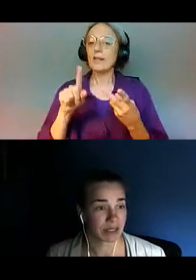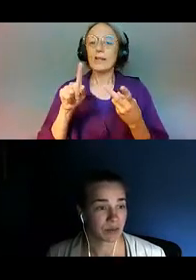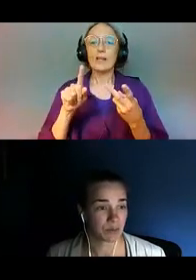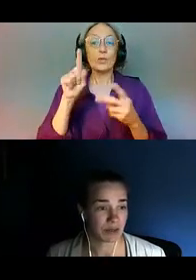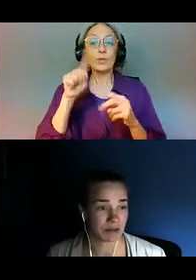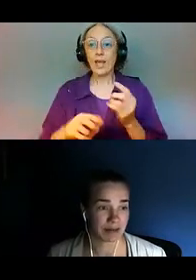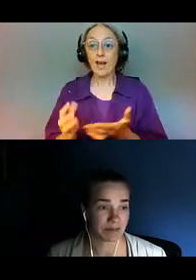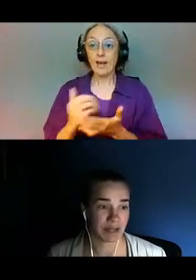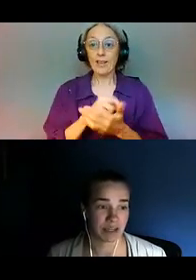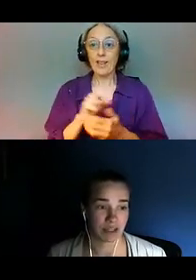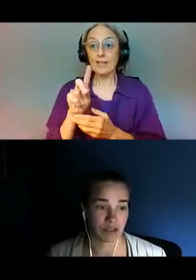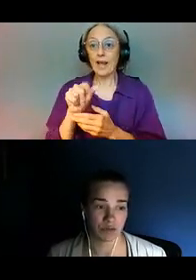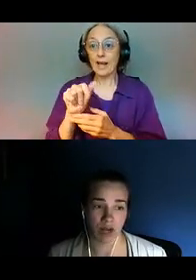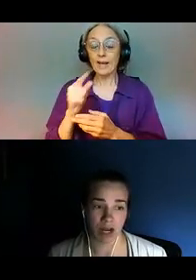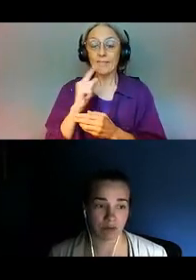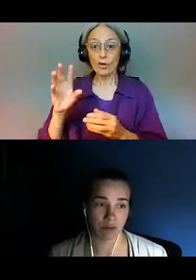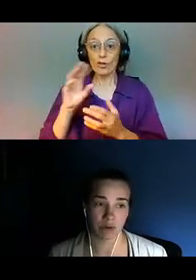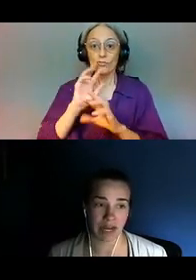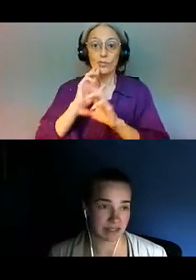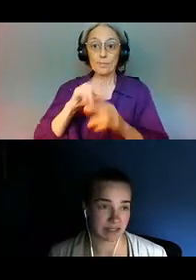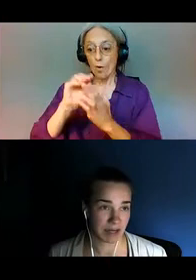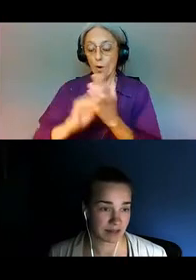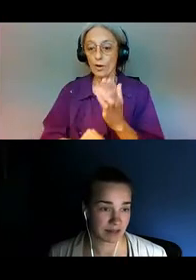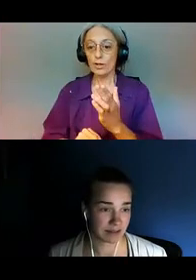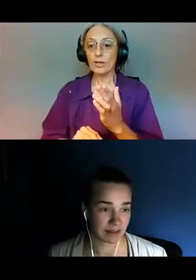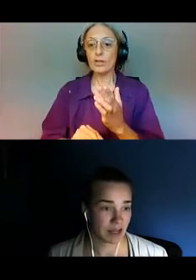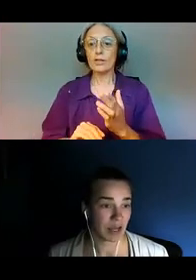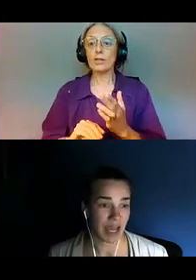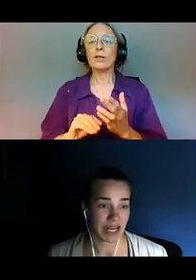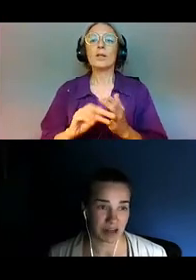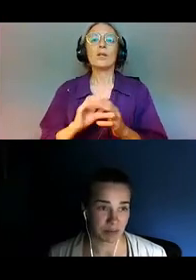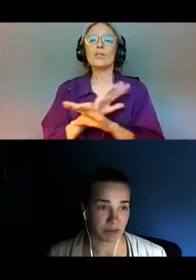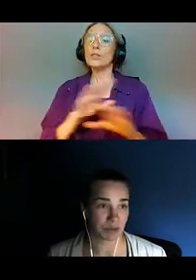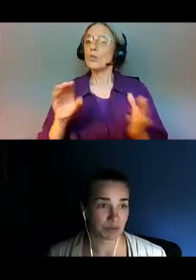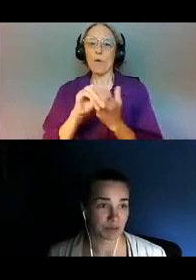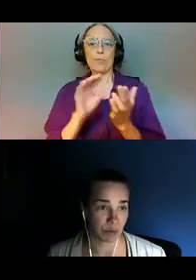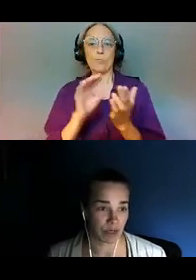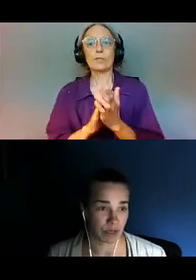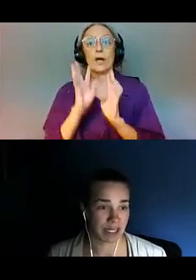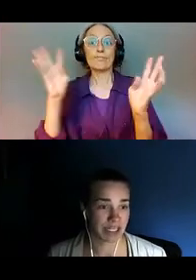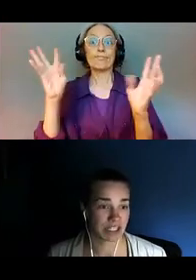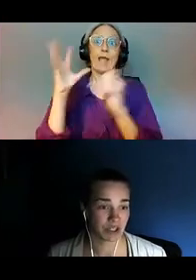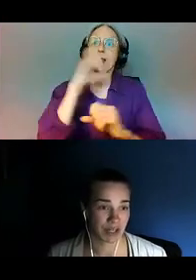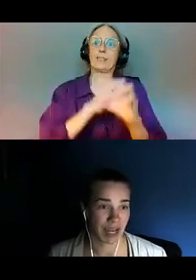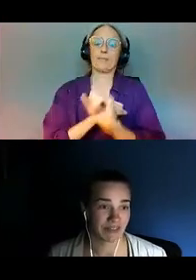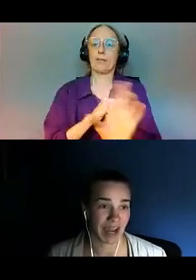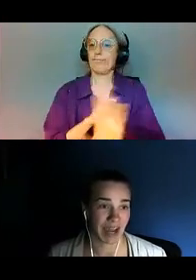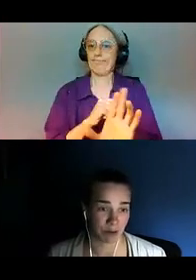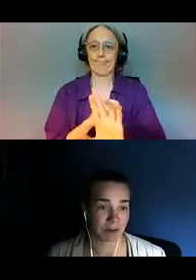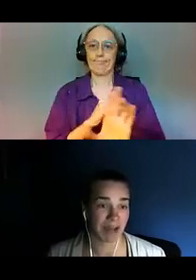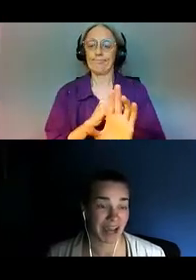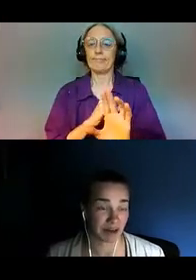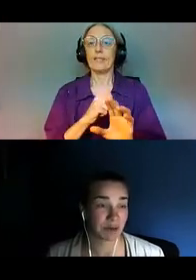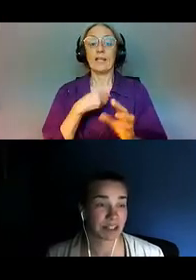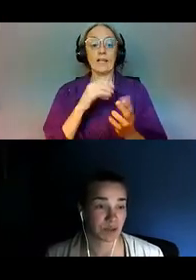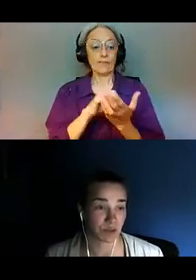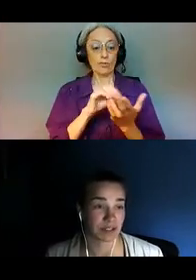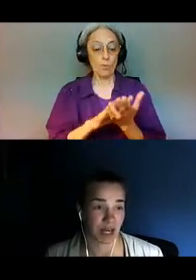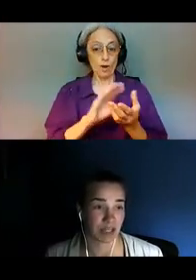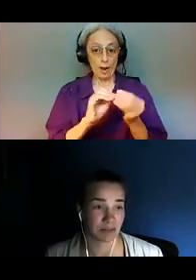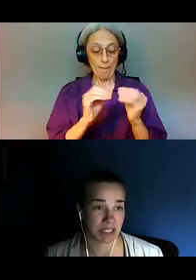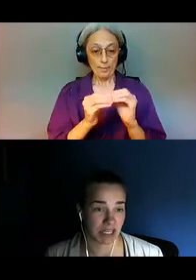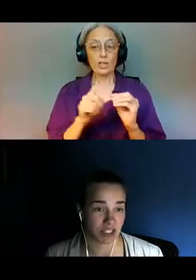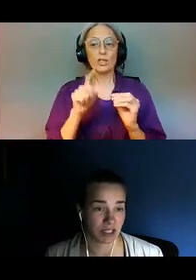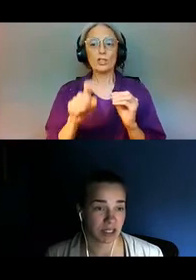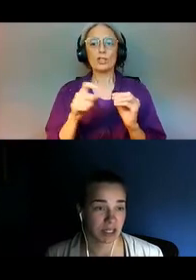report, we recommend that you do not report estimates. Any numbers reported should have adequate